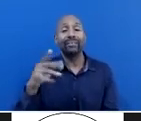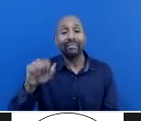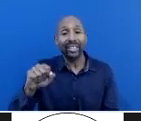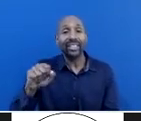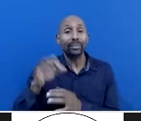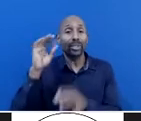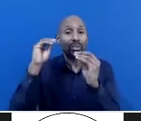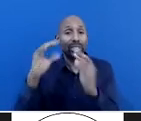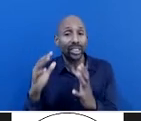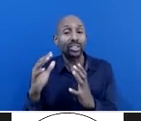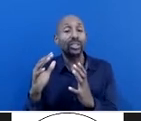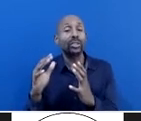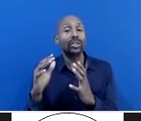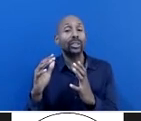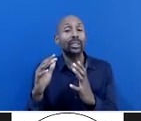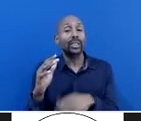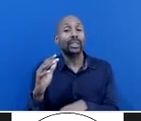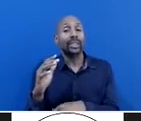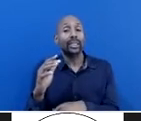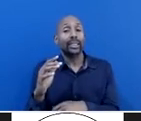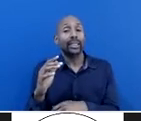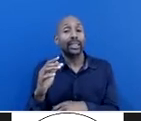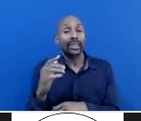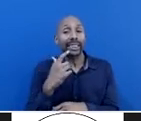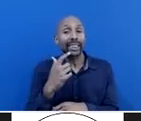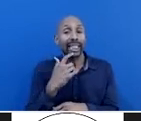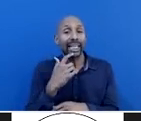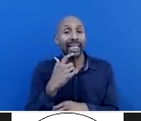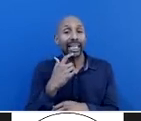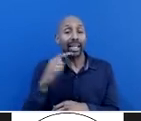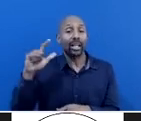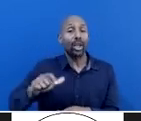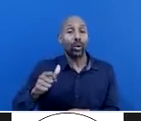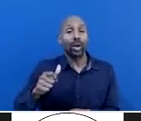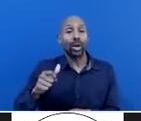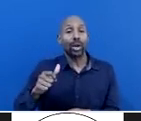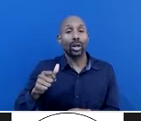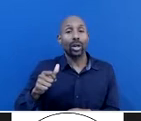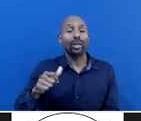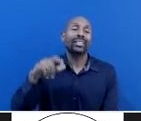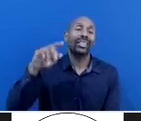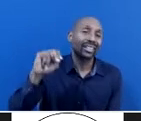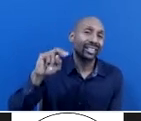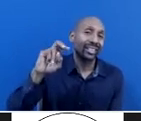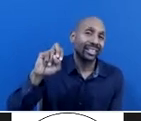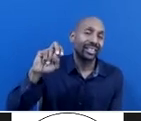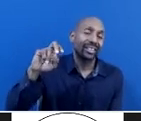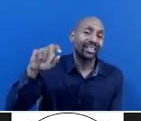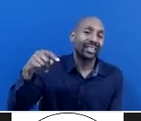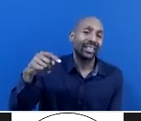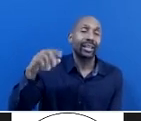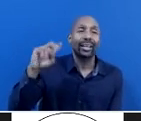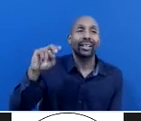Metaphysics of the Spiritual Teachers is the nafs, which literally means the lower soul, but it also means the self. And there's an African saying